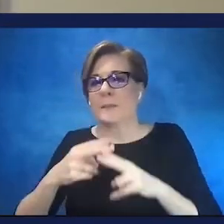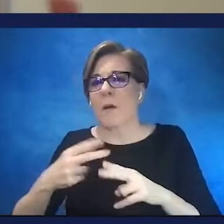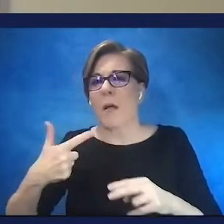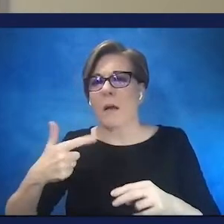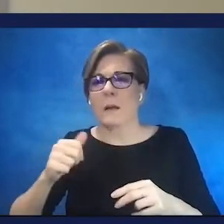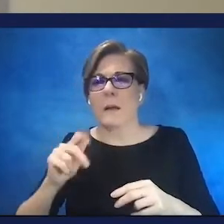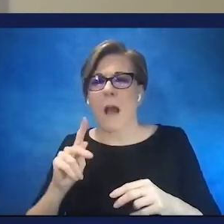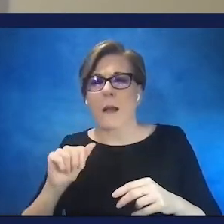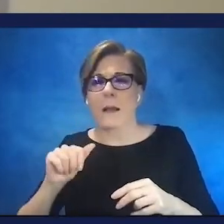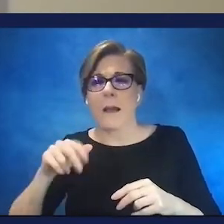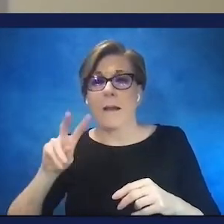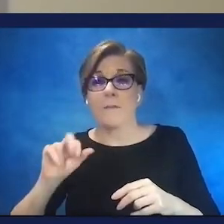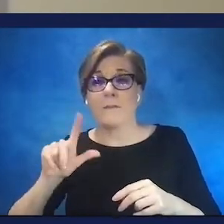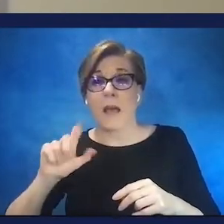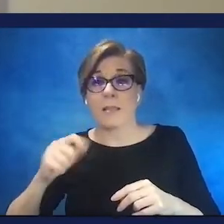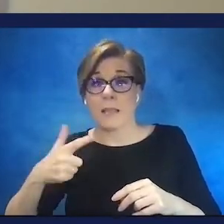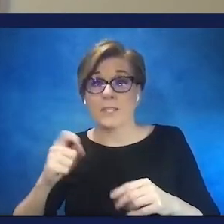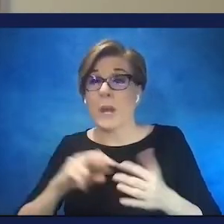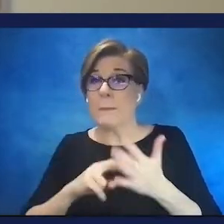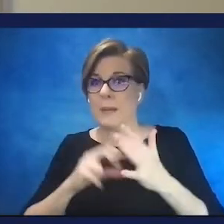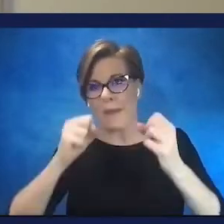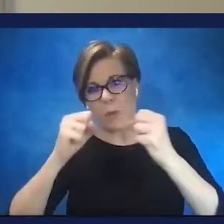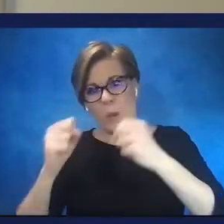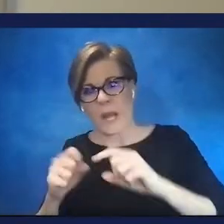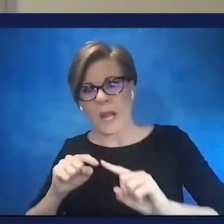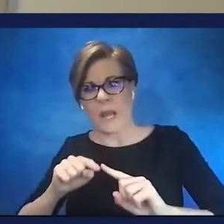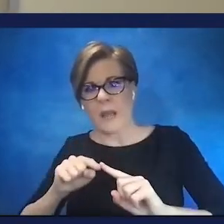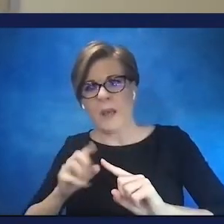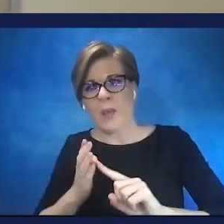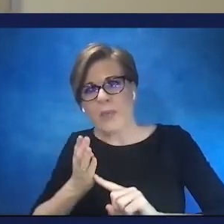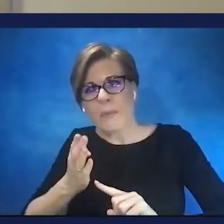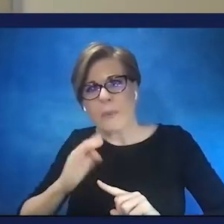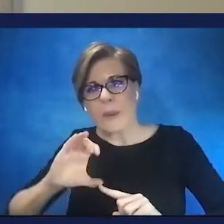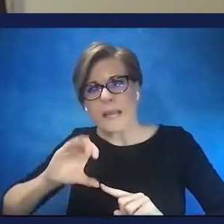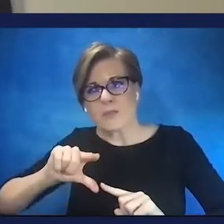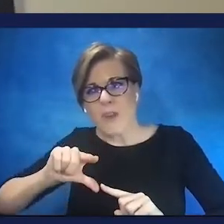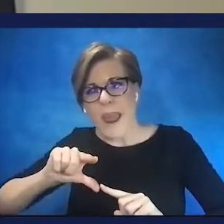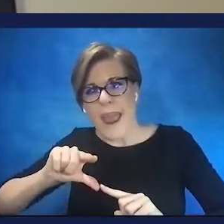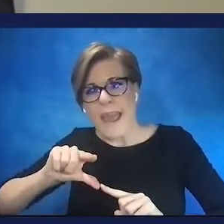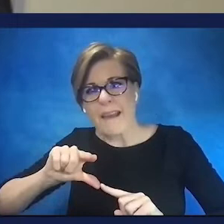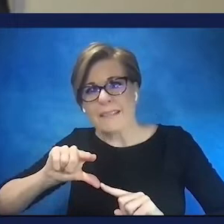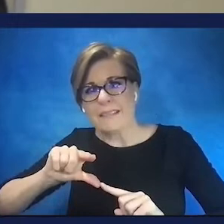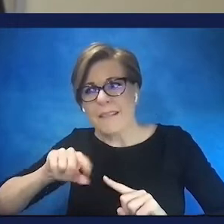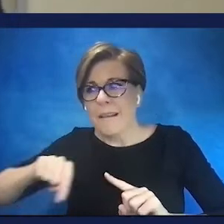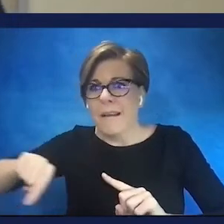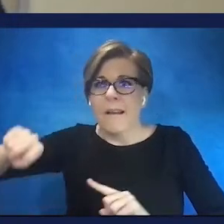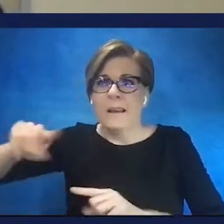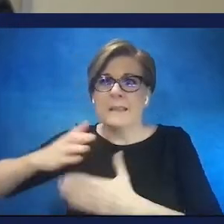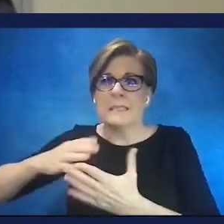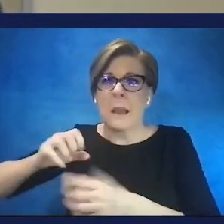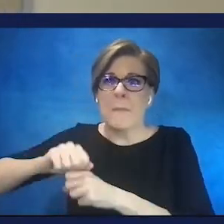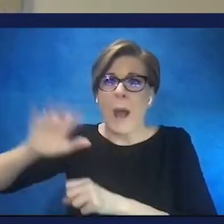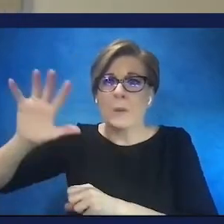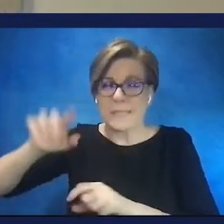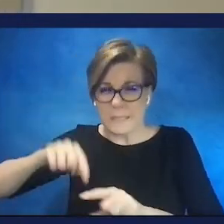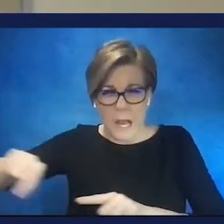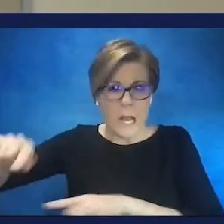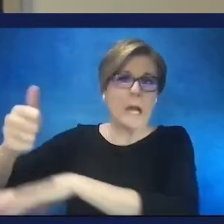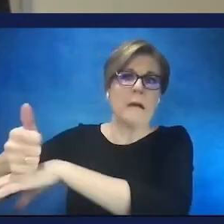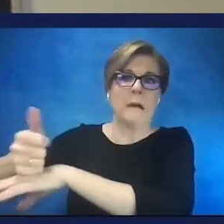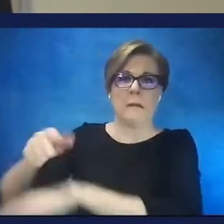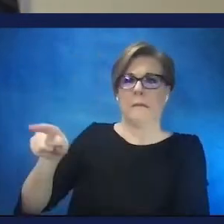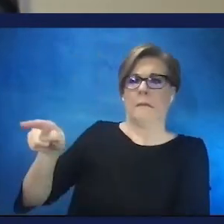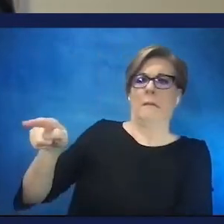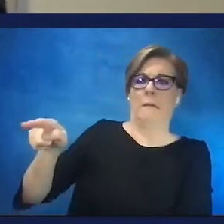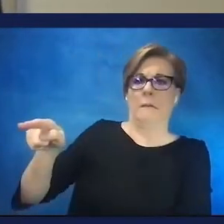Village. That requires us to drive actually into Pinal County, through Casa Grande, and around some mountains that are south of Maricopa